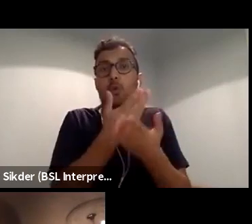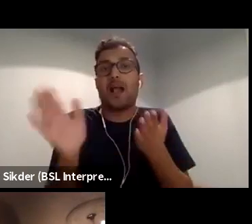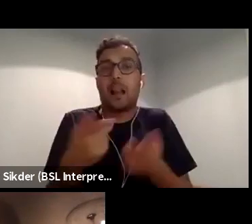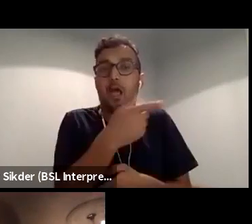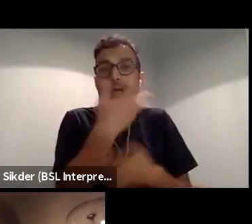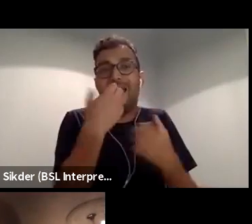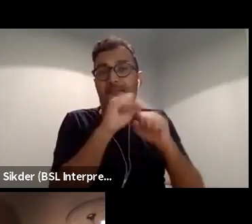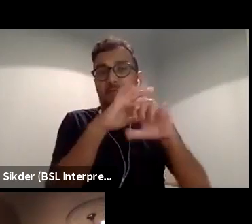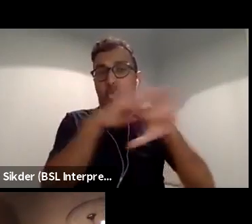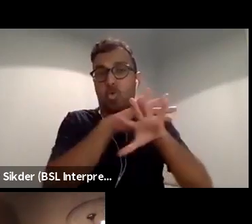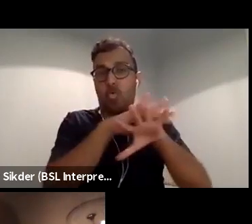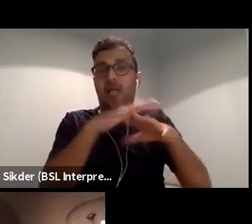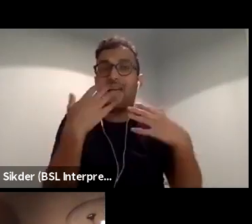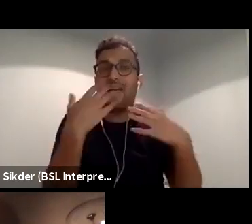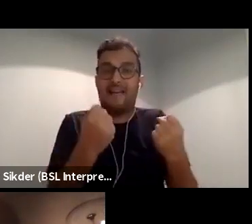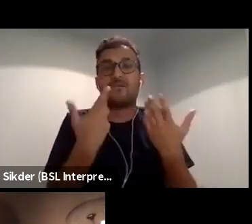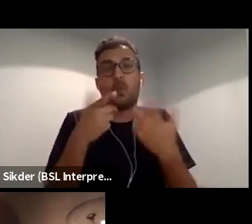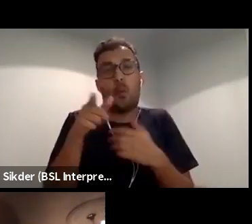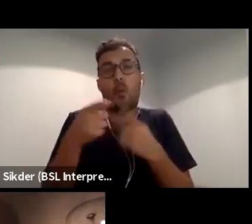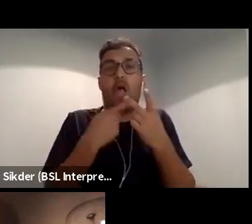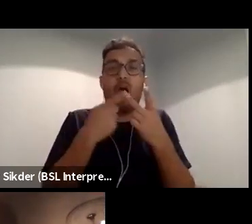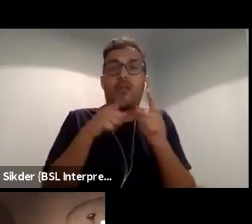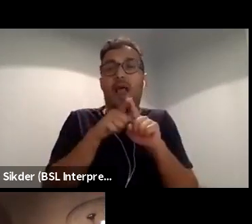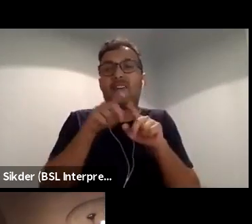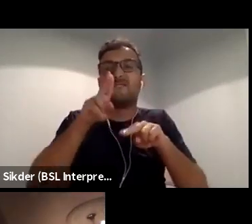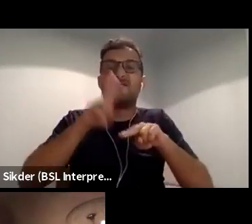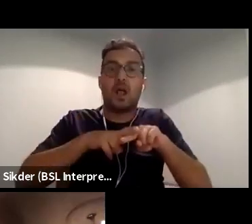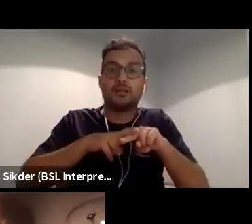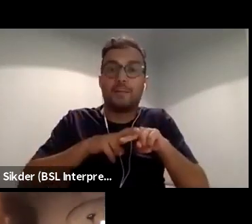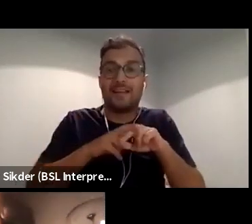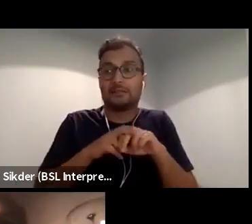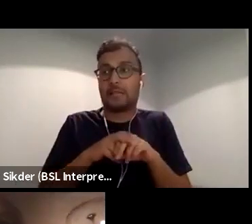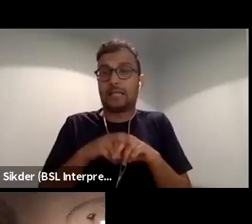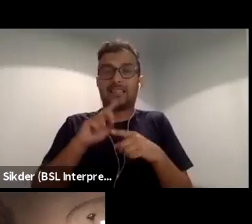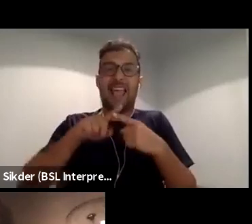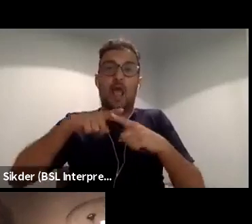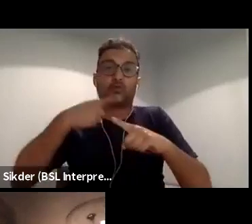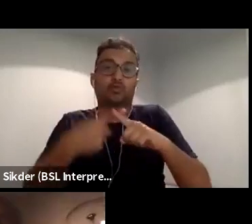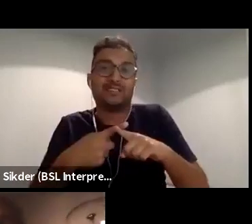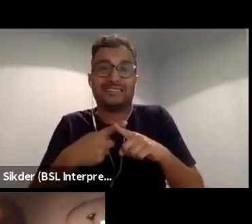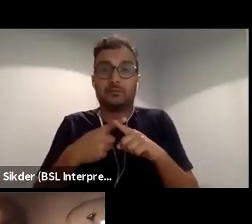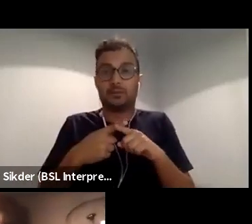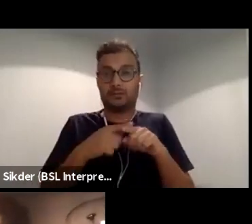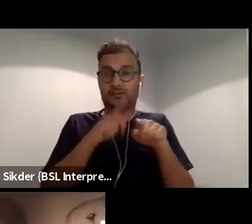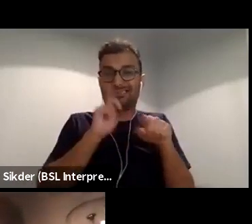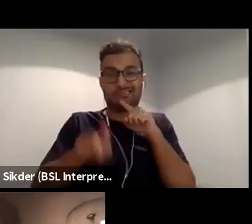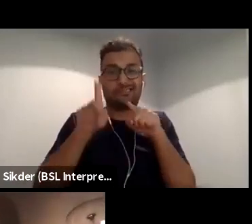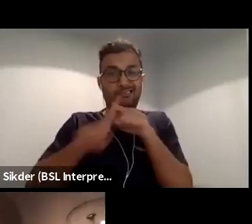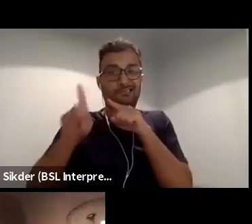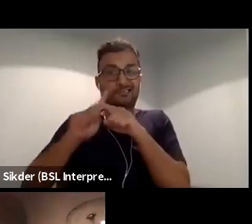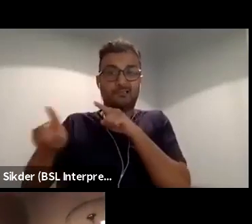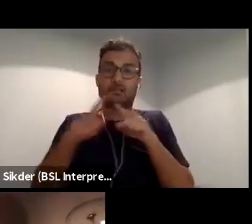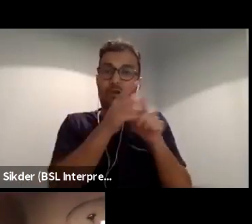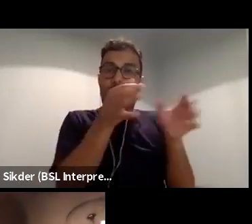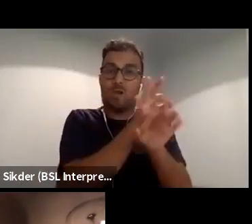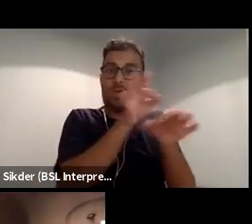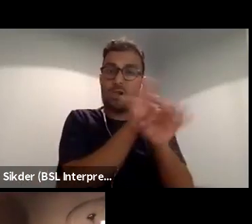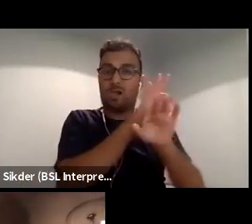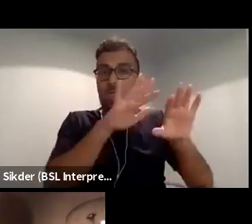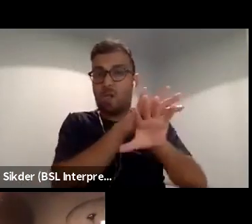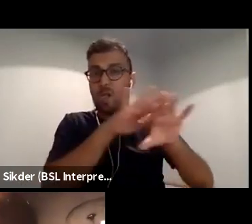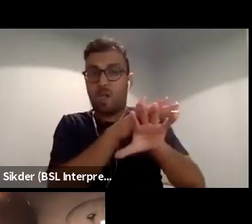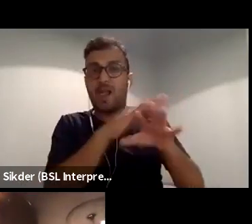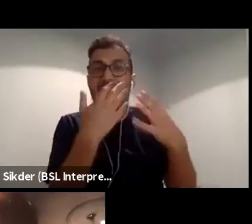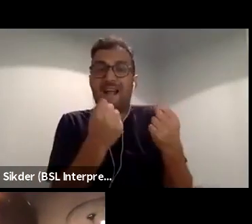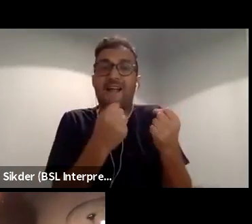to. But you know, there's a shared responsibility here, shared between the